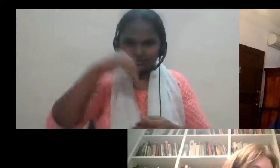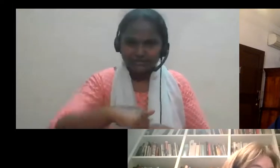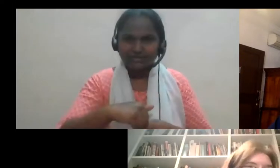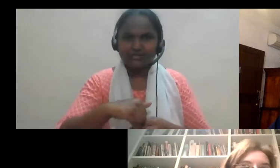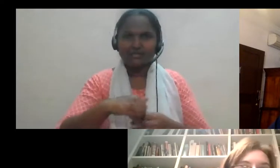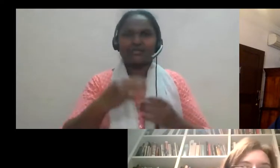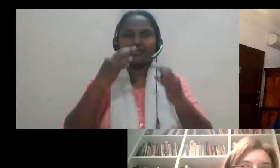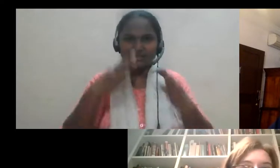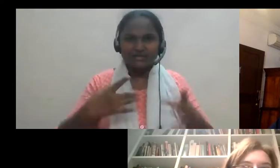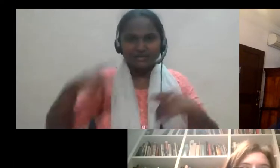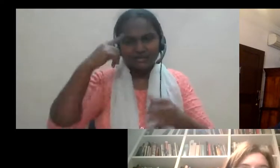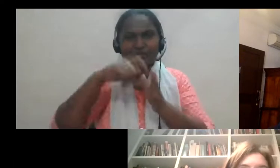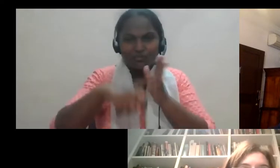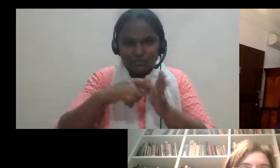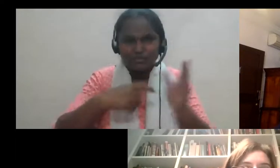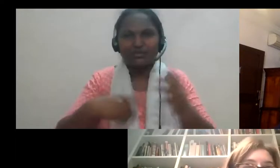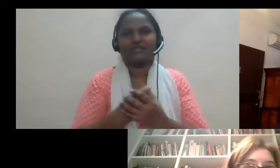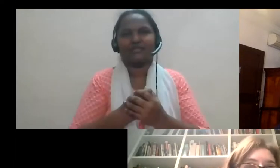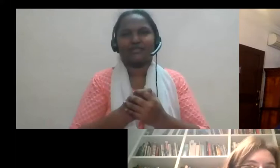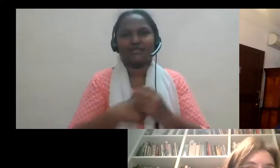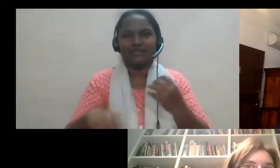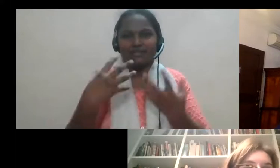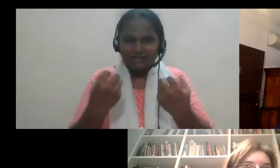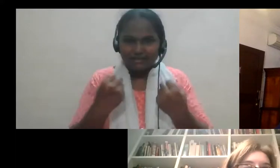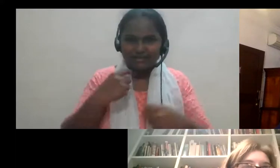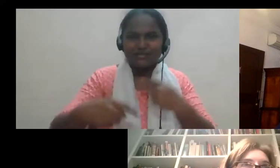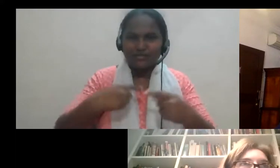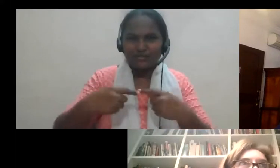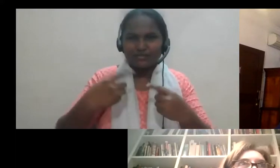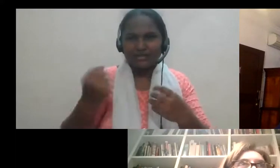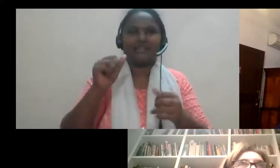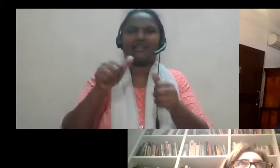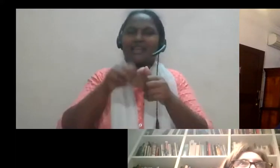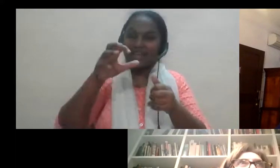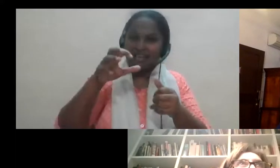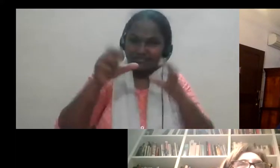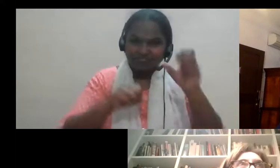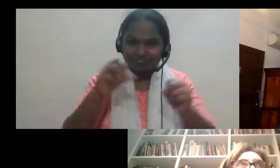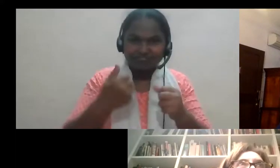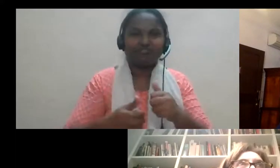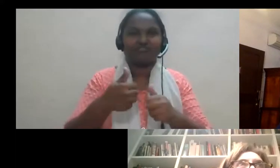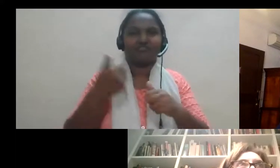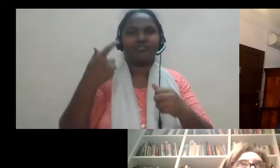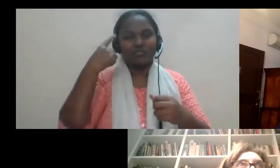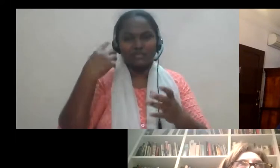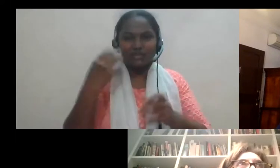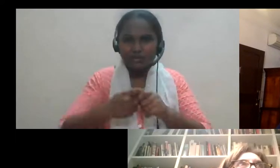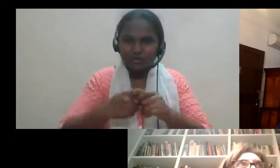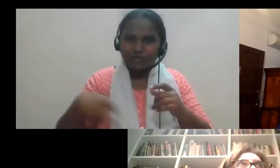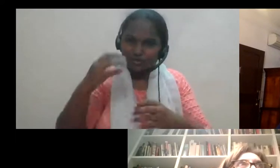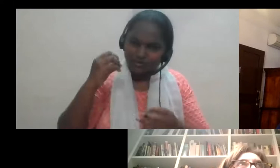an unrealized project that she had always wanted to achieve. And we started working at